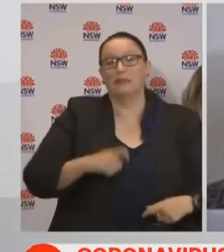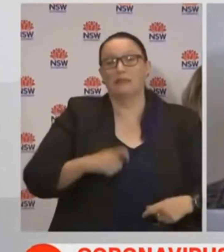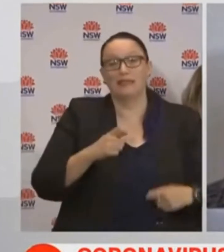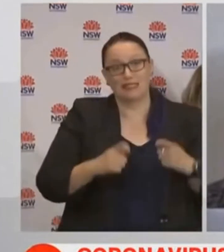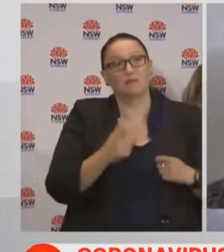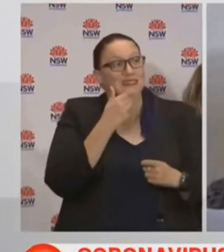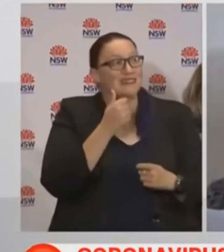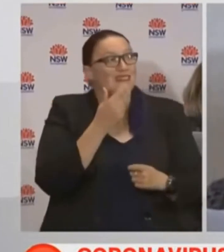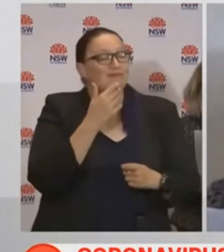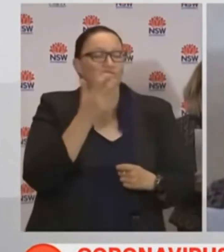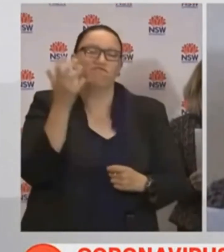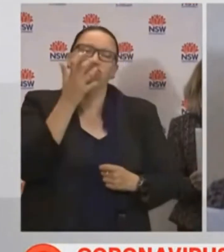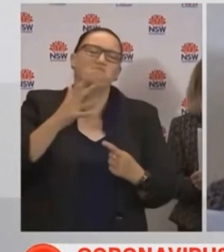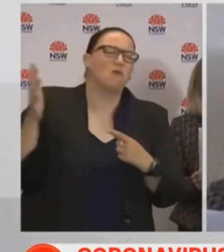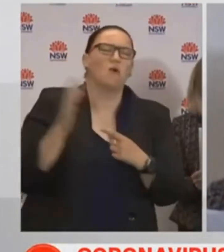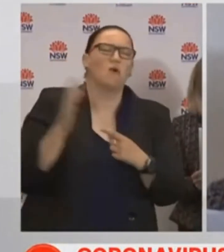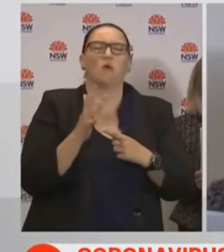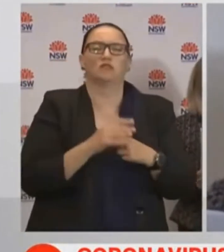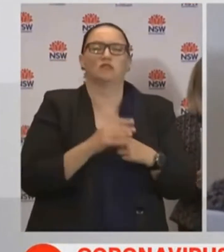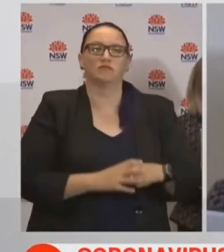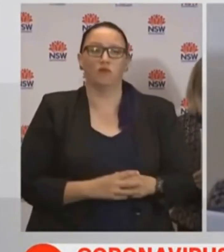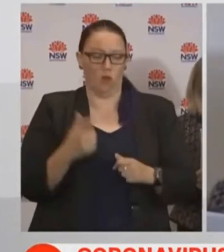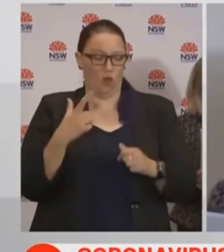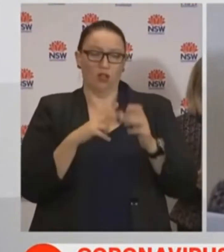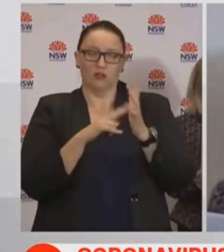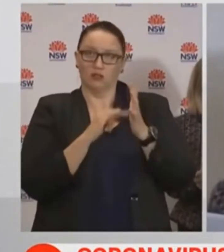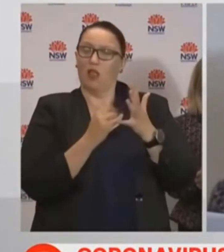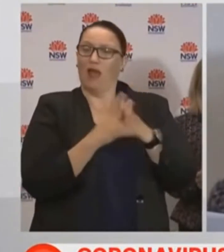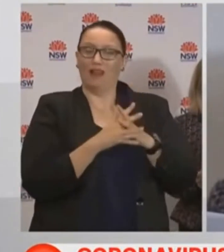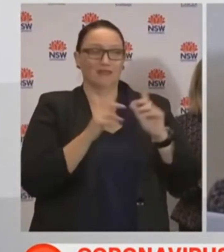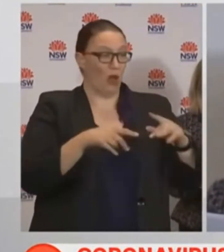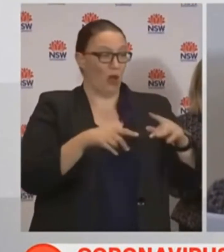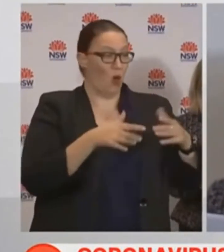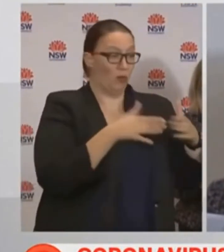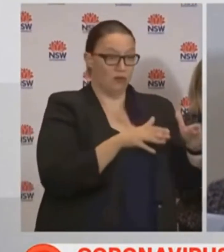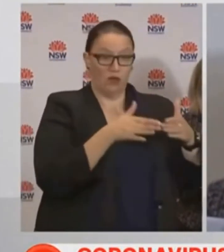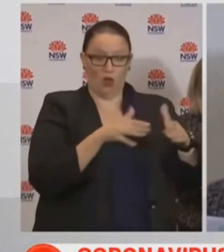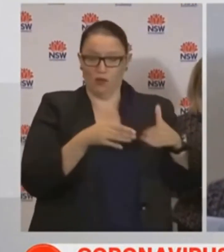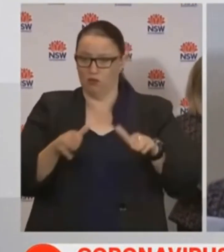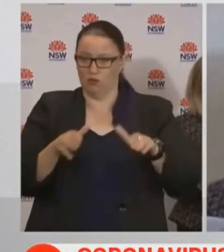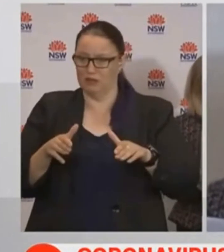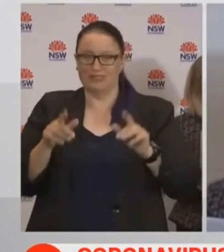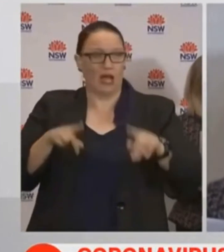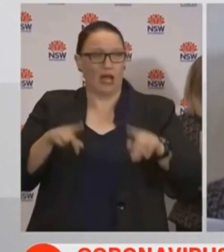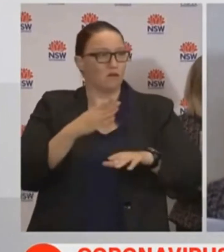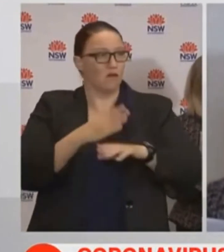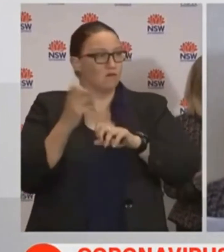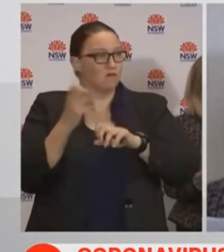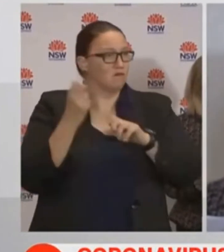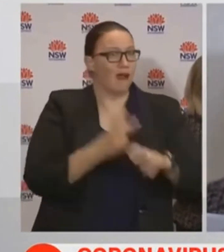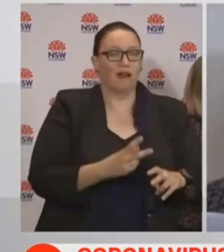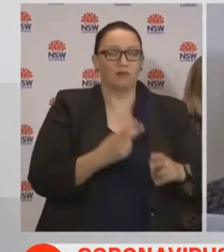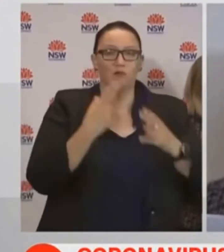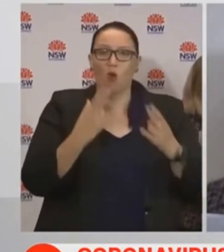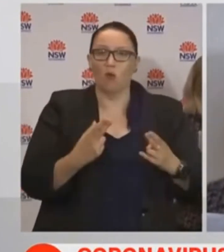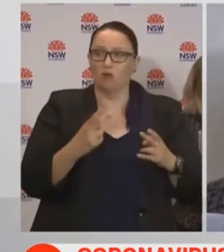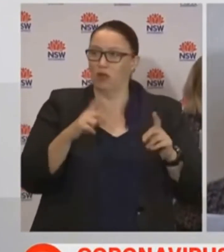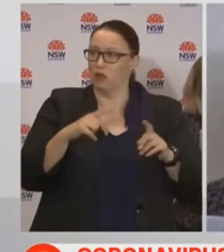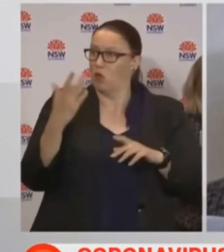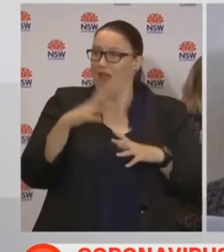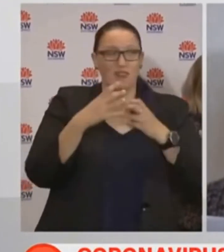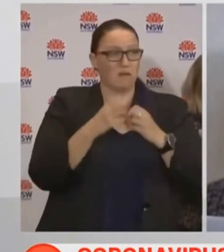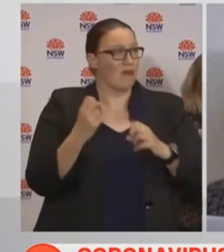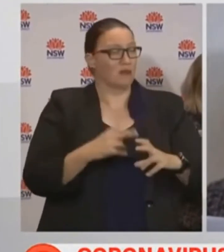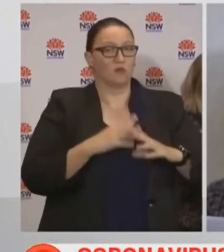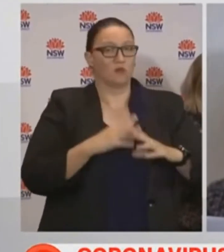is critical to our success in New South Wales into the future. If we want to reopen the economy, if we want to get jobs back, we have